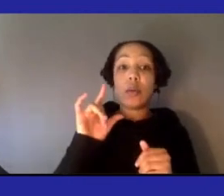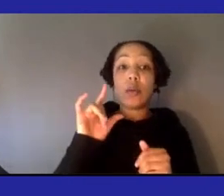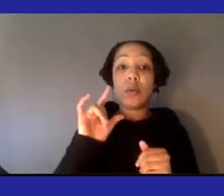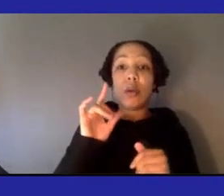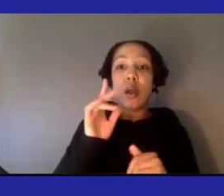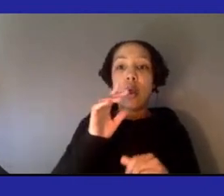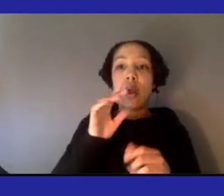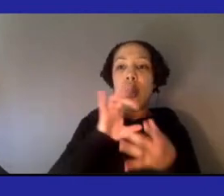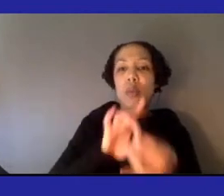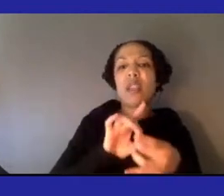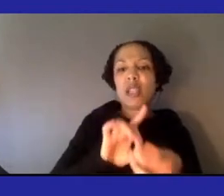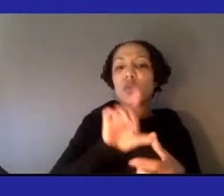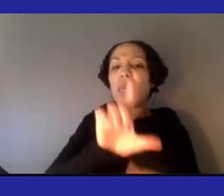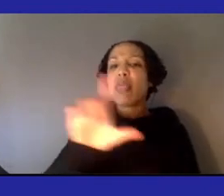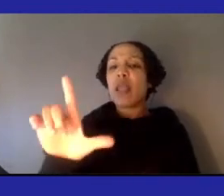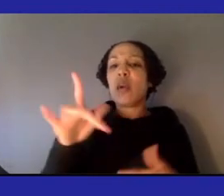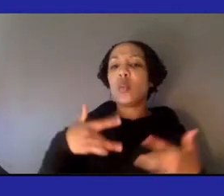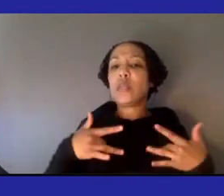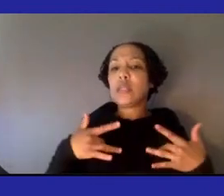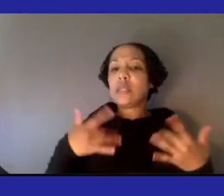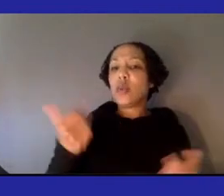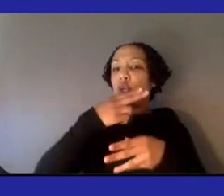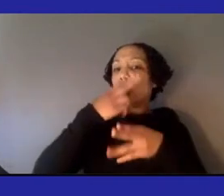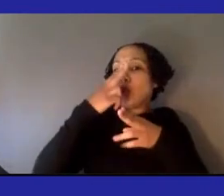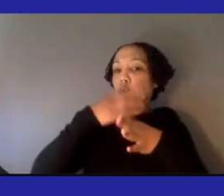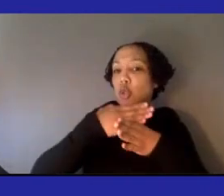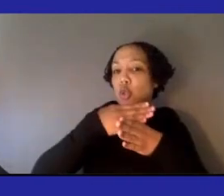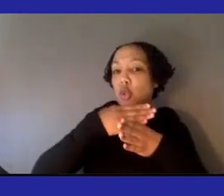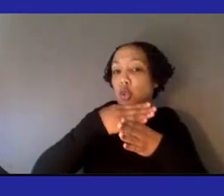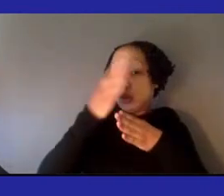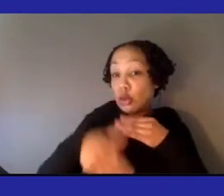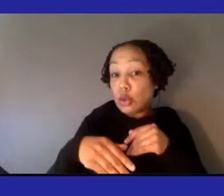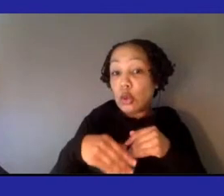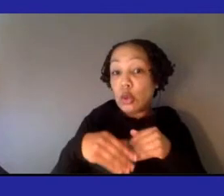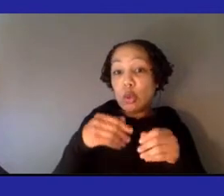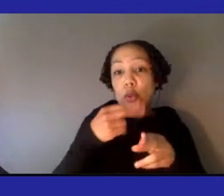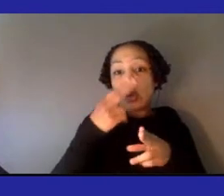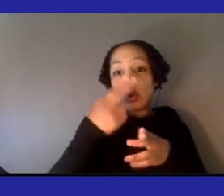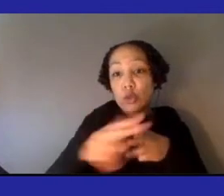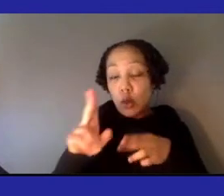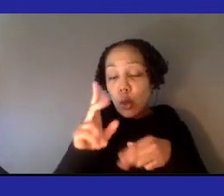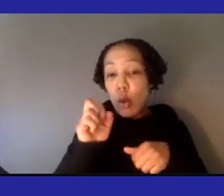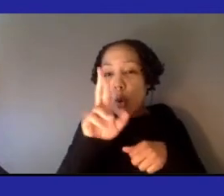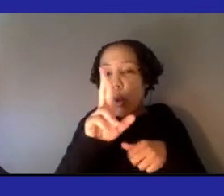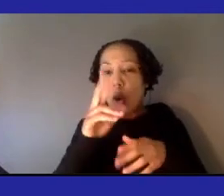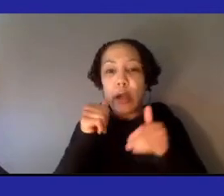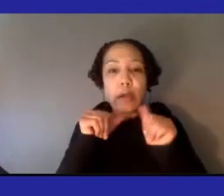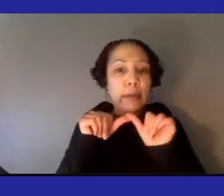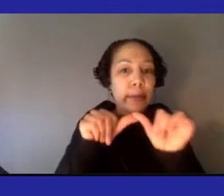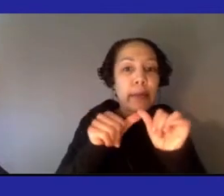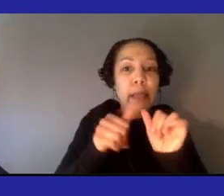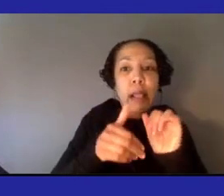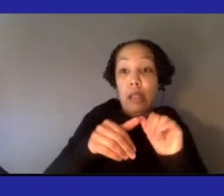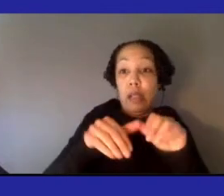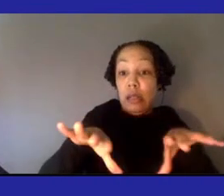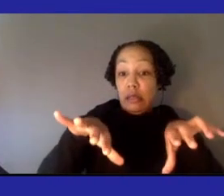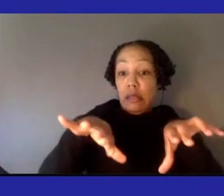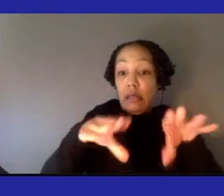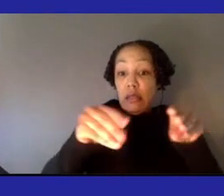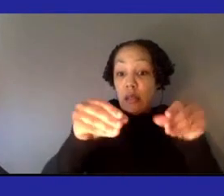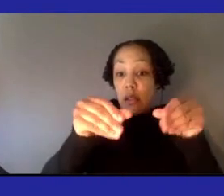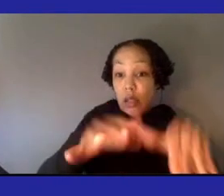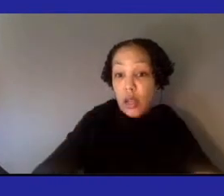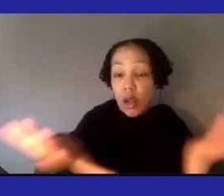landlord, short-term or long-term? Are we leasing the land or the building? We are leasing the space within a